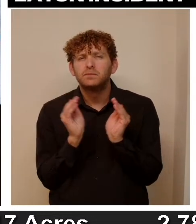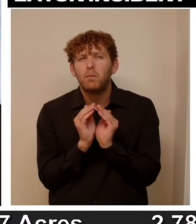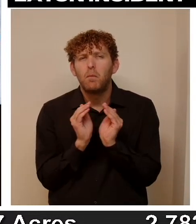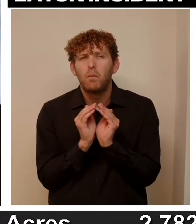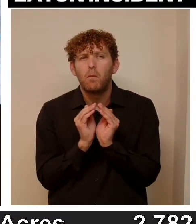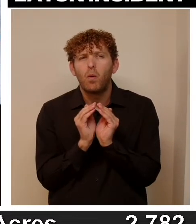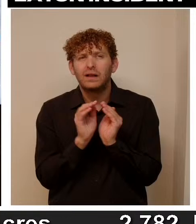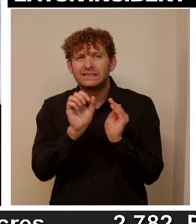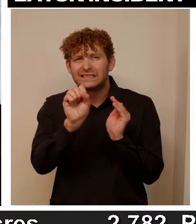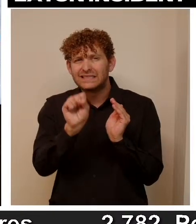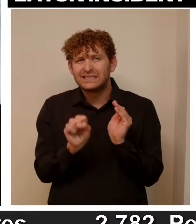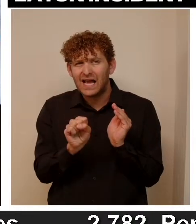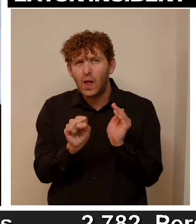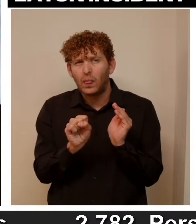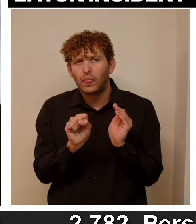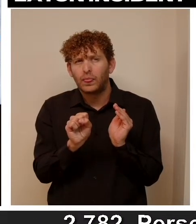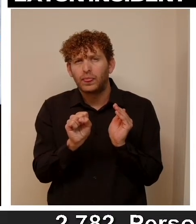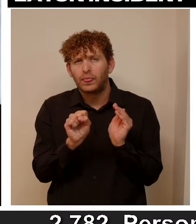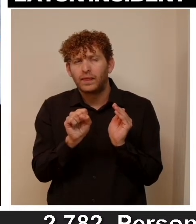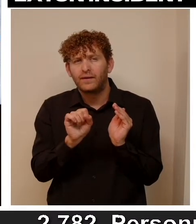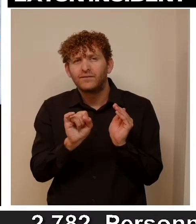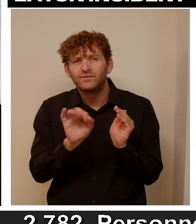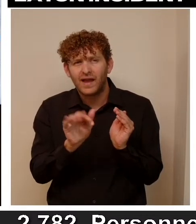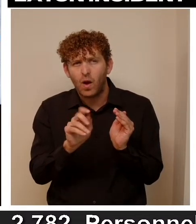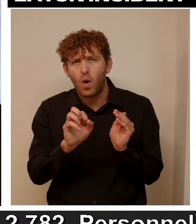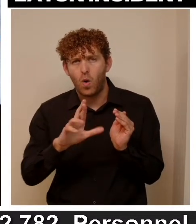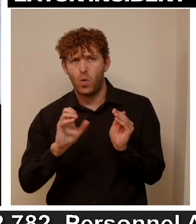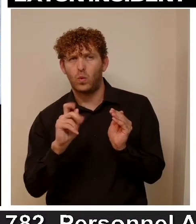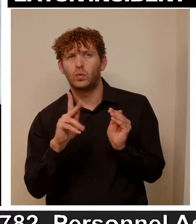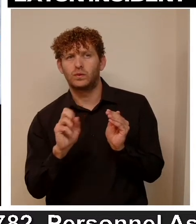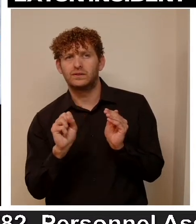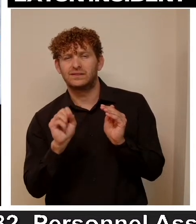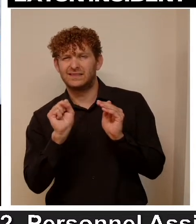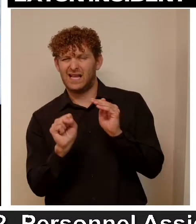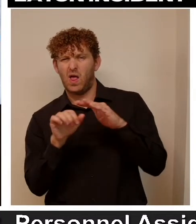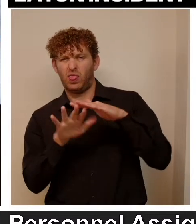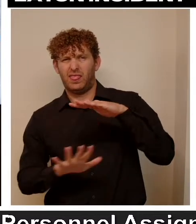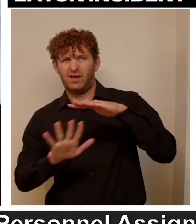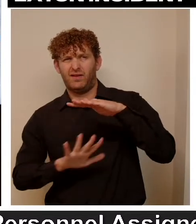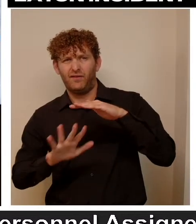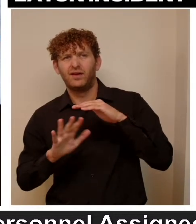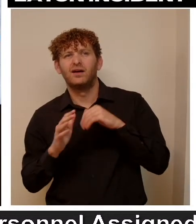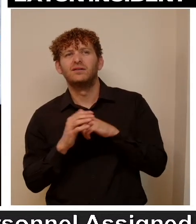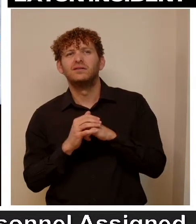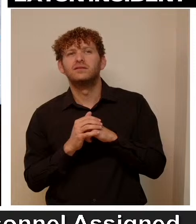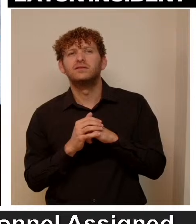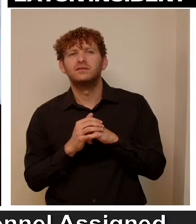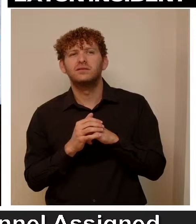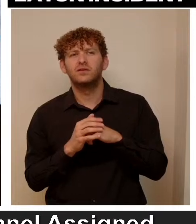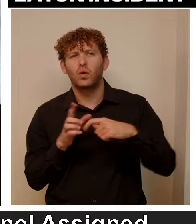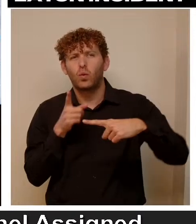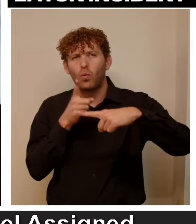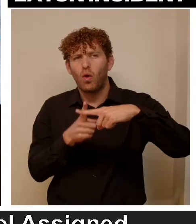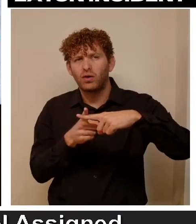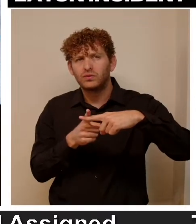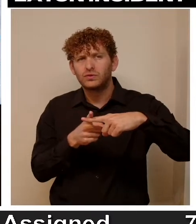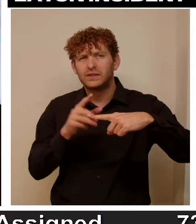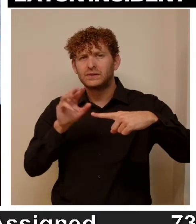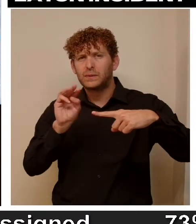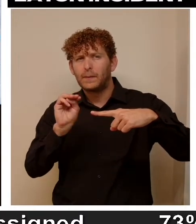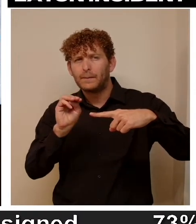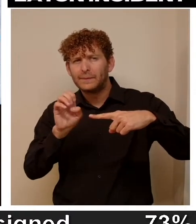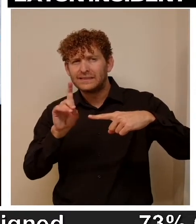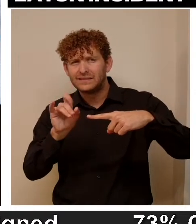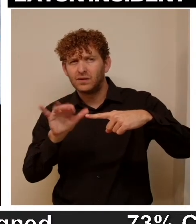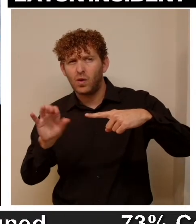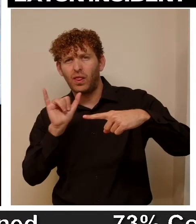be open. Above that Harriet Street to Mendocino, they're still working on some things there in that area,